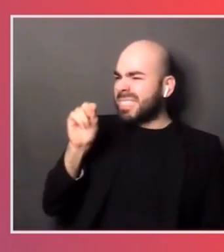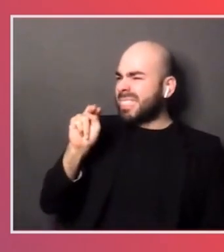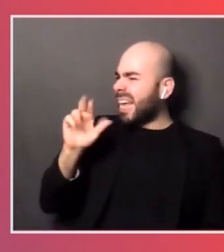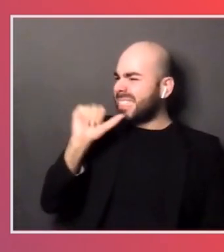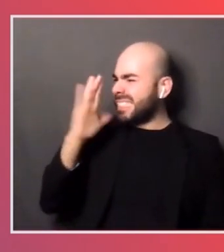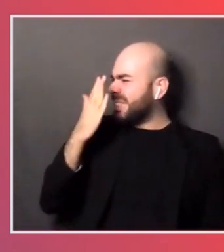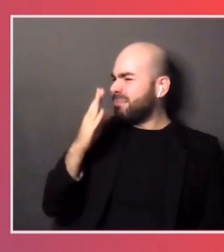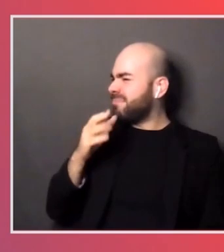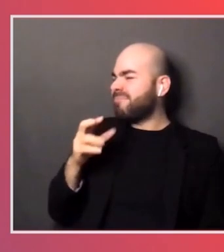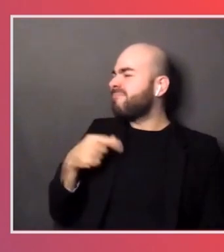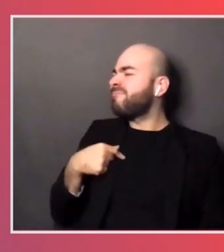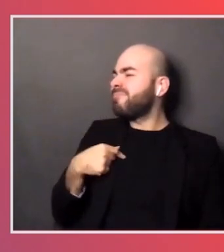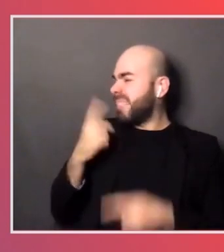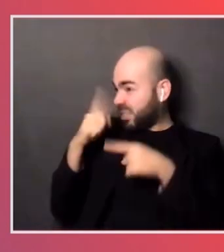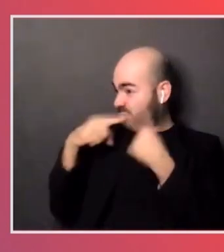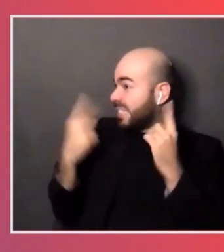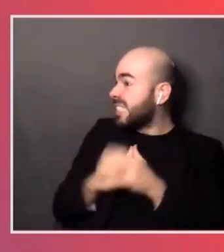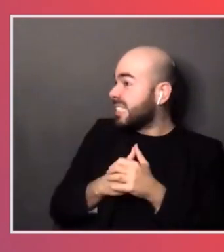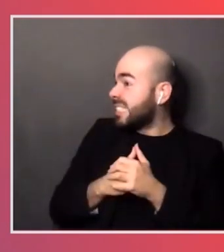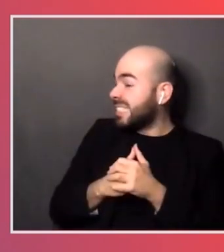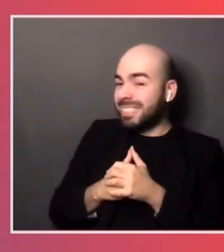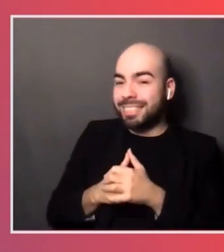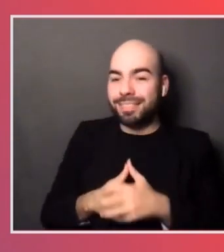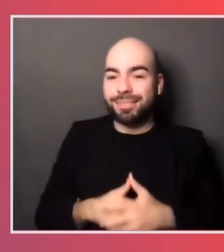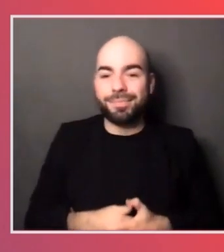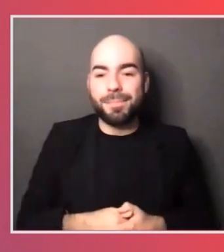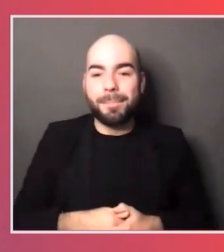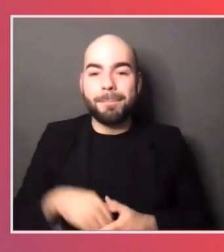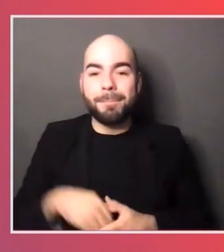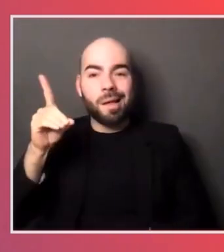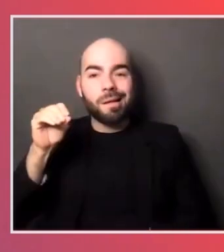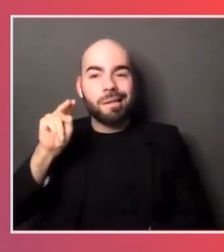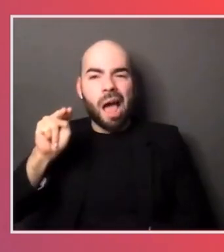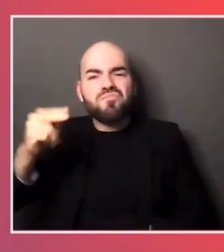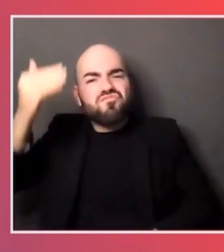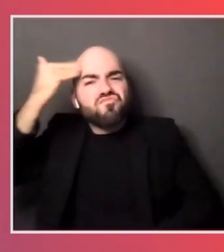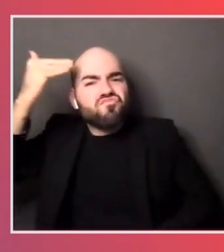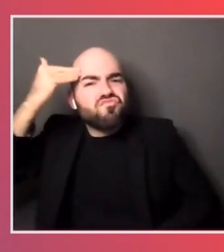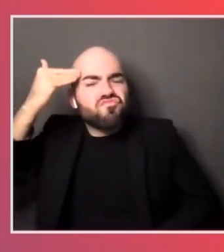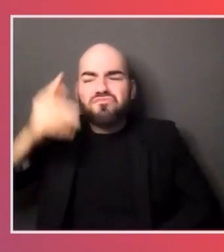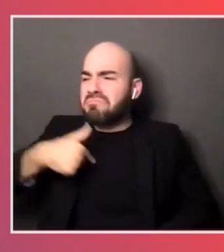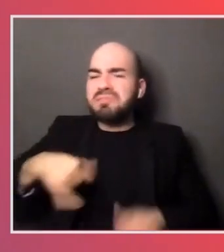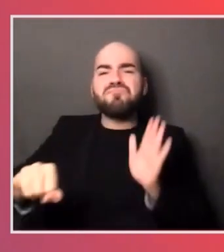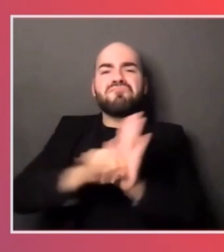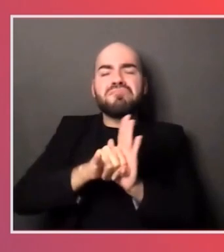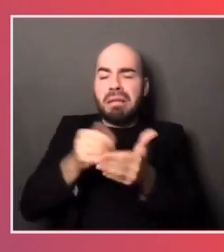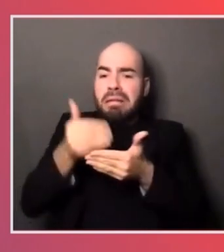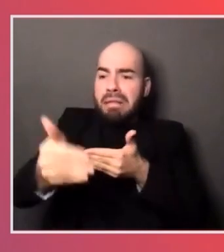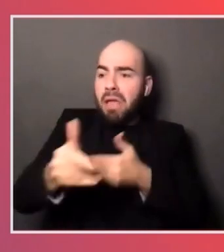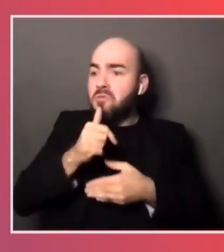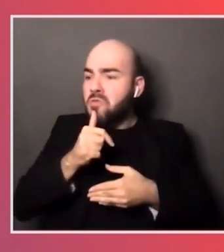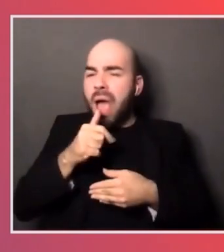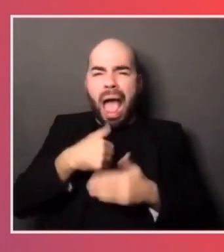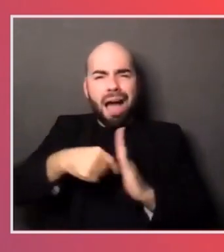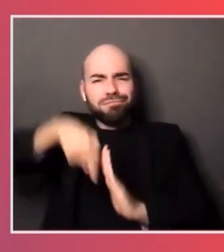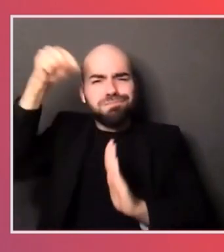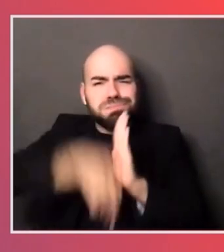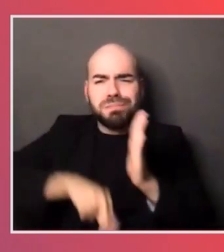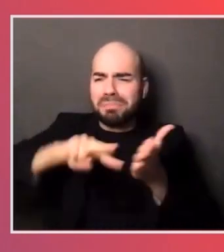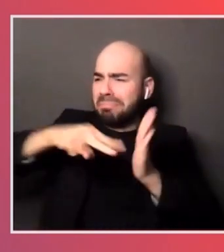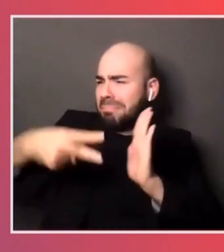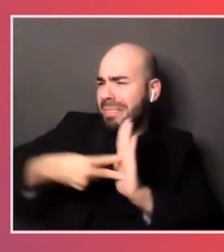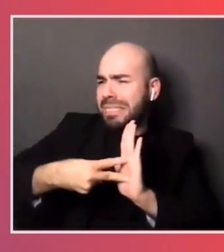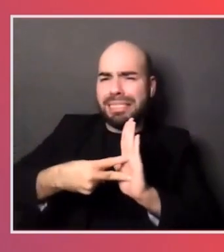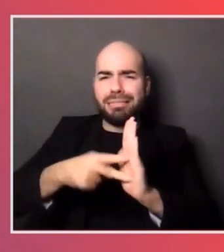any lofty aspirations or any, really deep message, any kind of thing like that. I just want to wear Captain America's